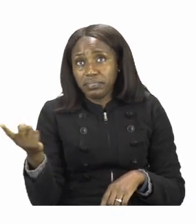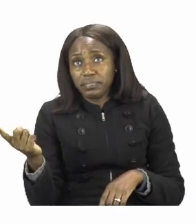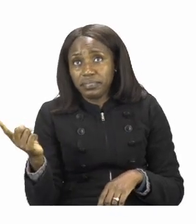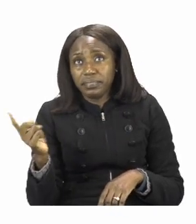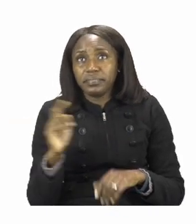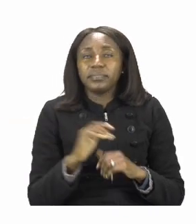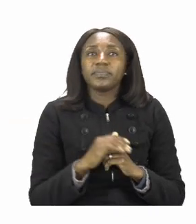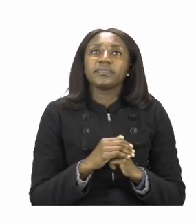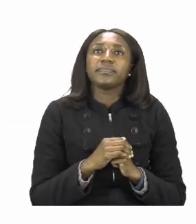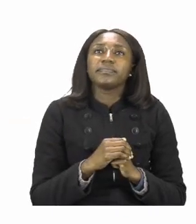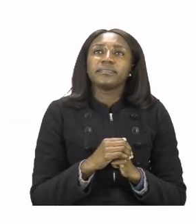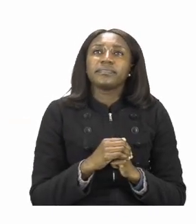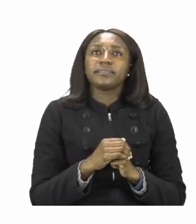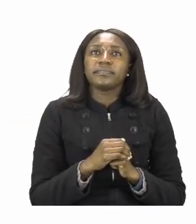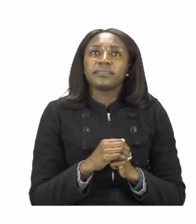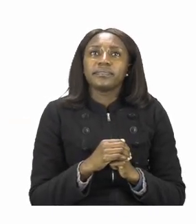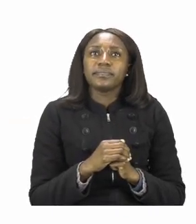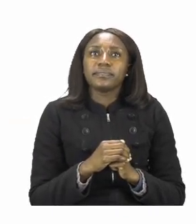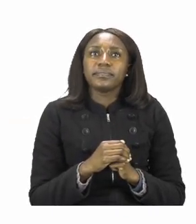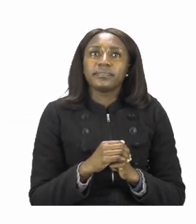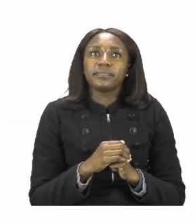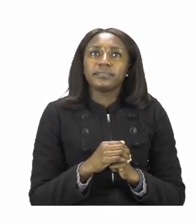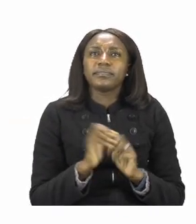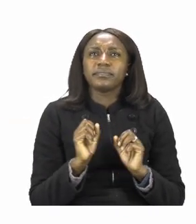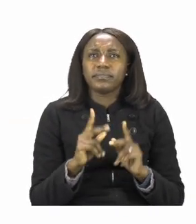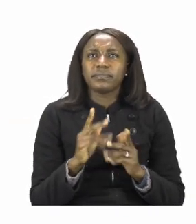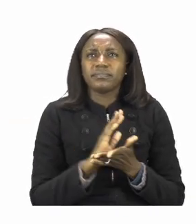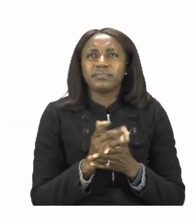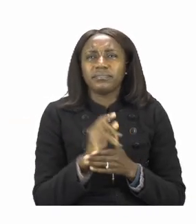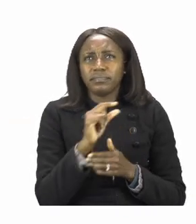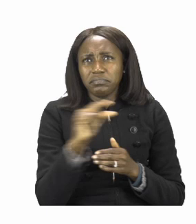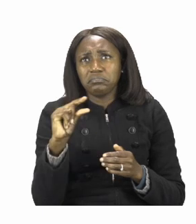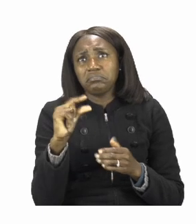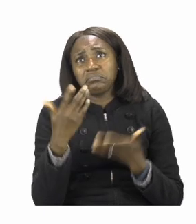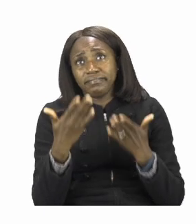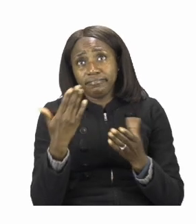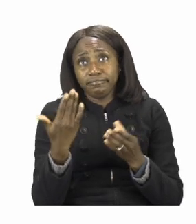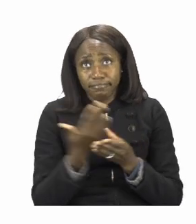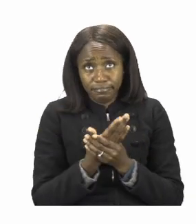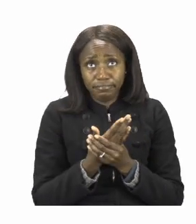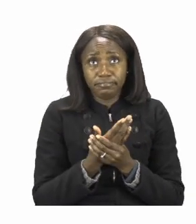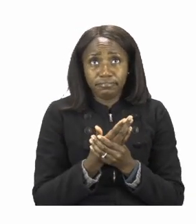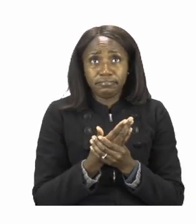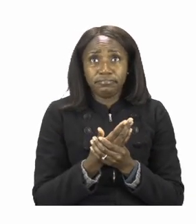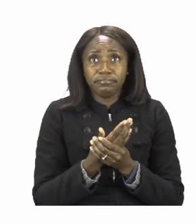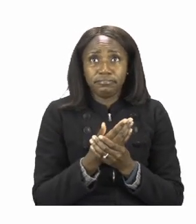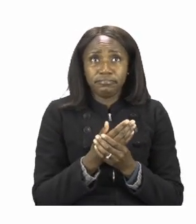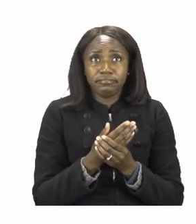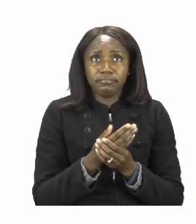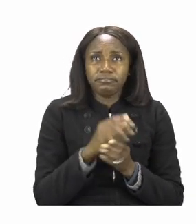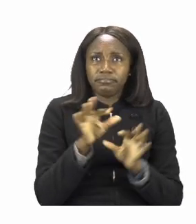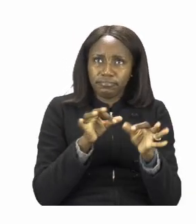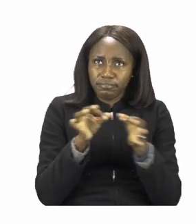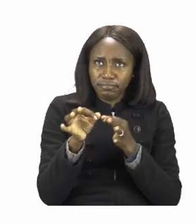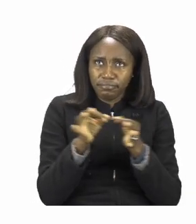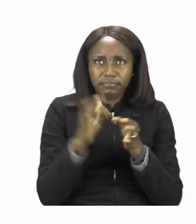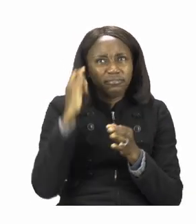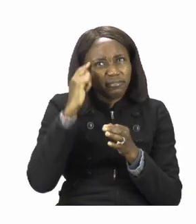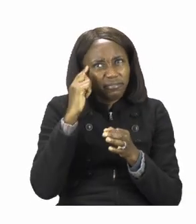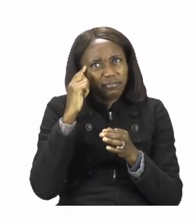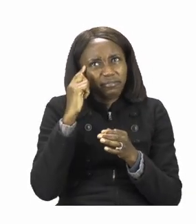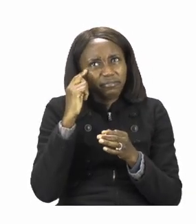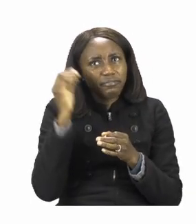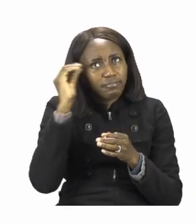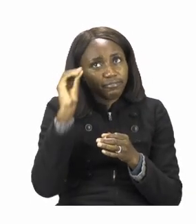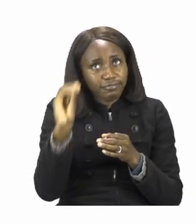they. Now, some of these words are new to you, so I'm only going to explain the ones that I think you may